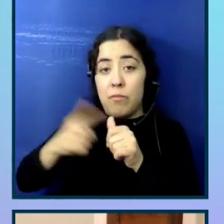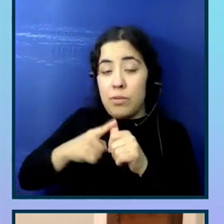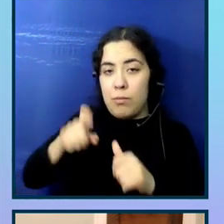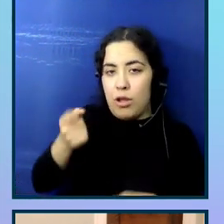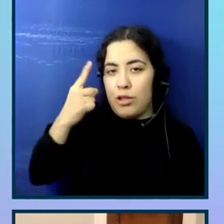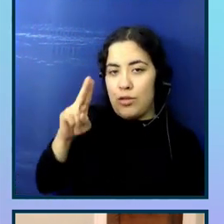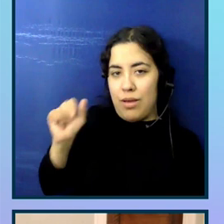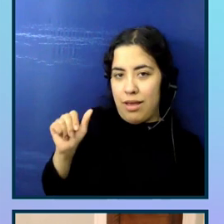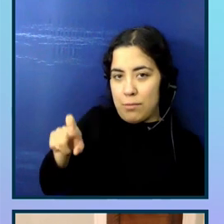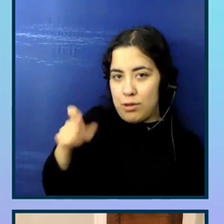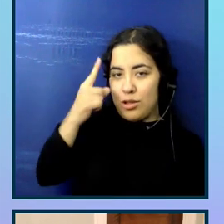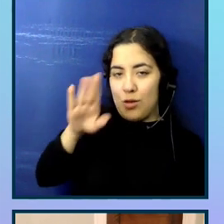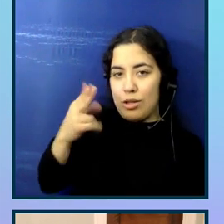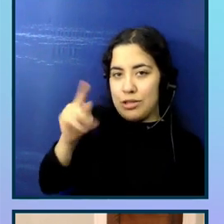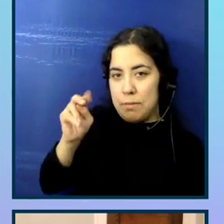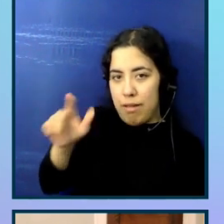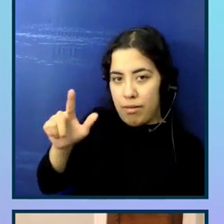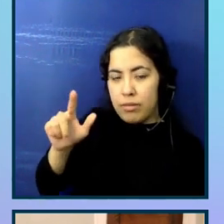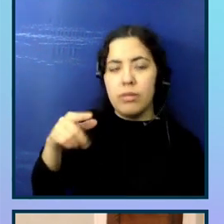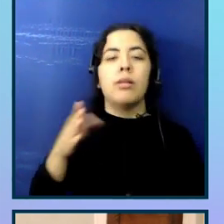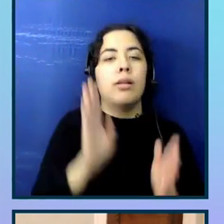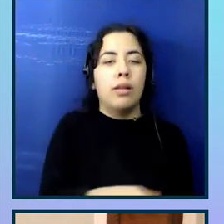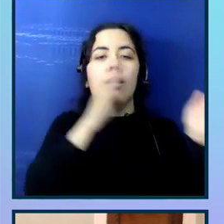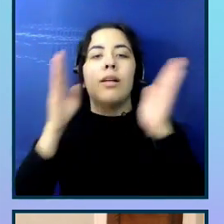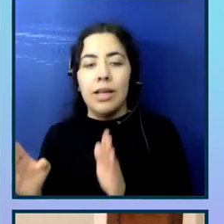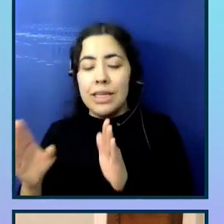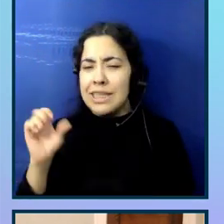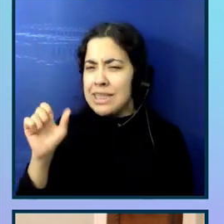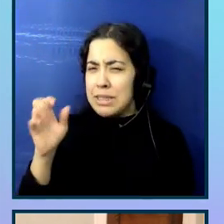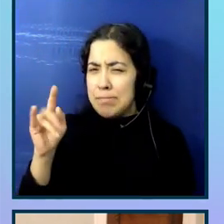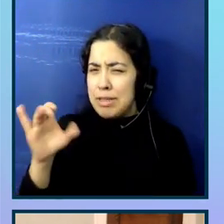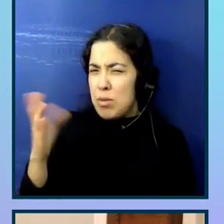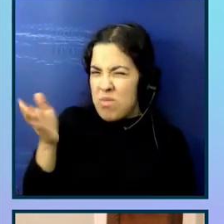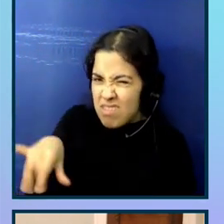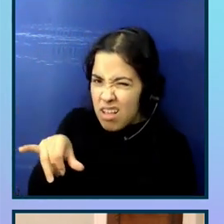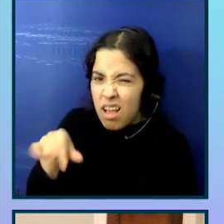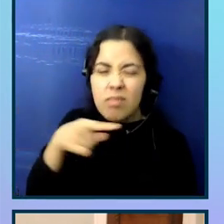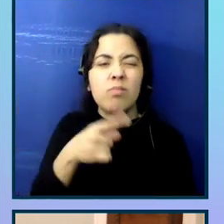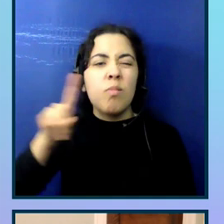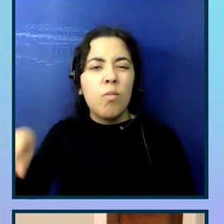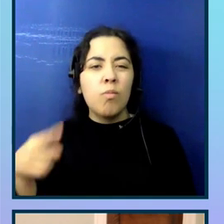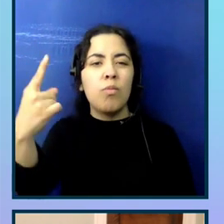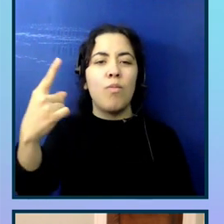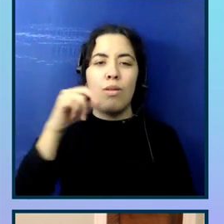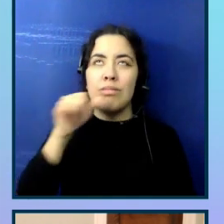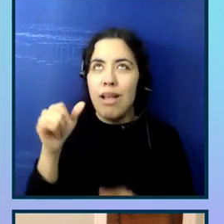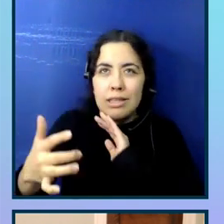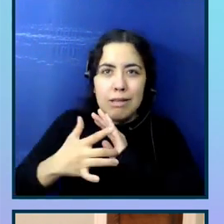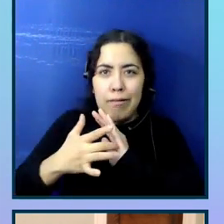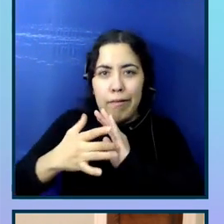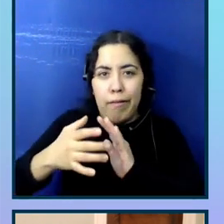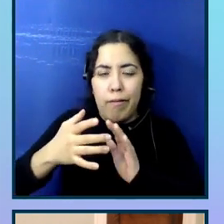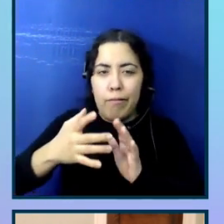So what are semantics? More terminology. This might be the only piece of terminology that isn't technical jargon.